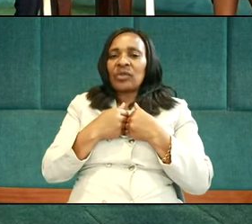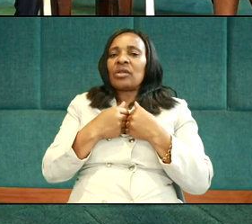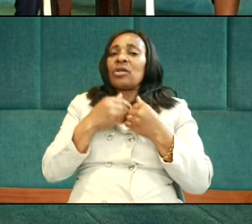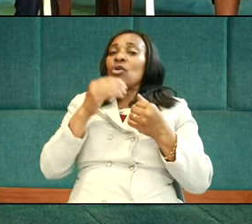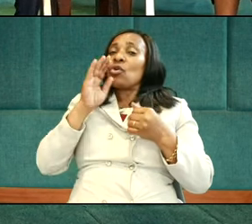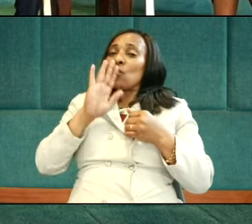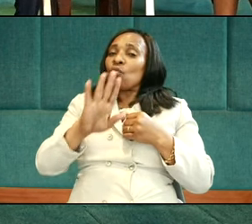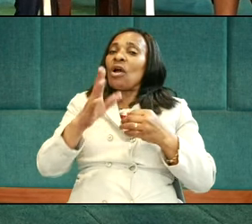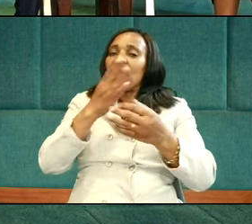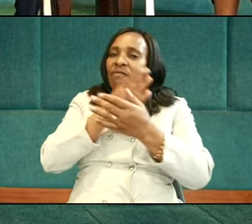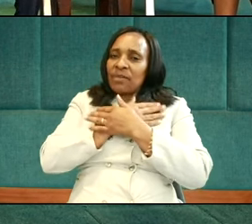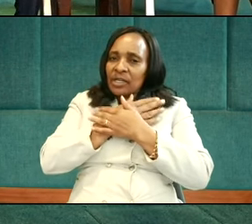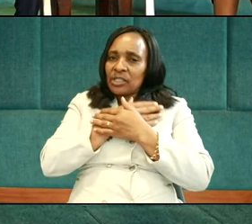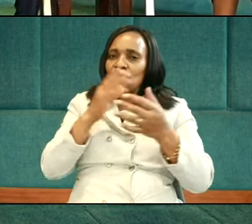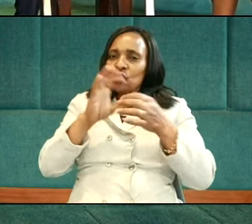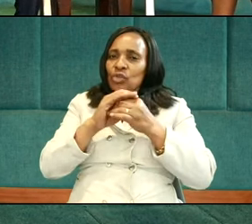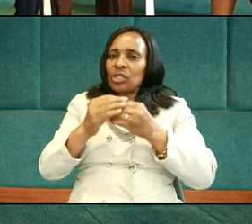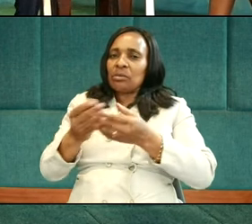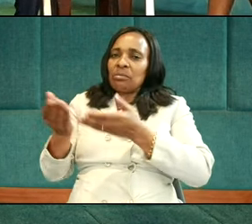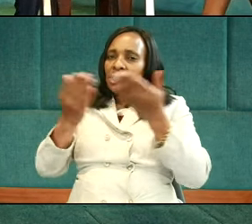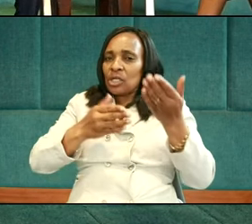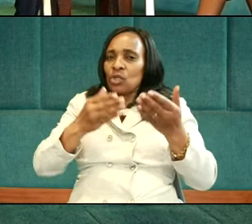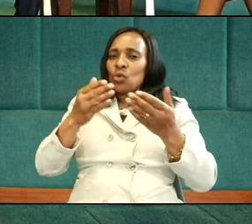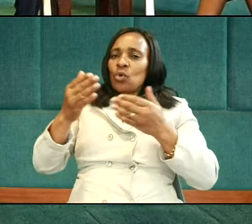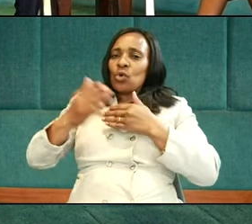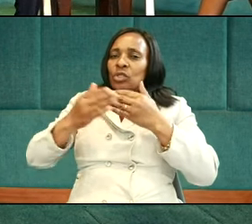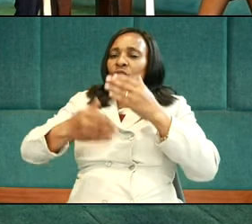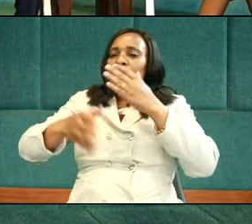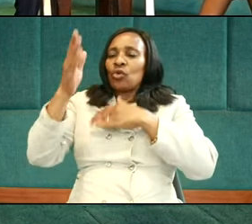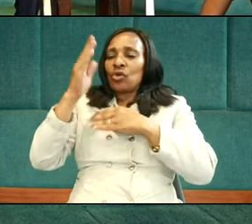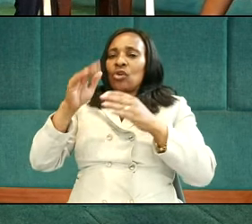friends drawing you closer to God or away from God?